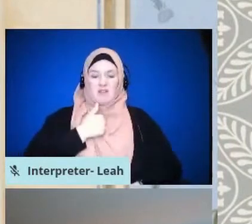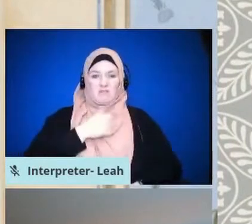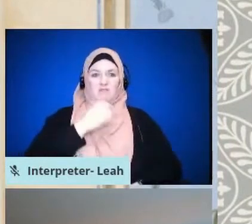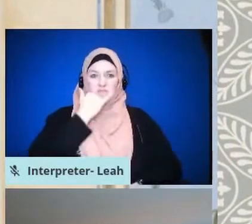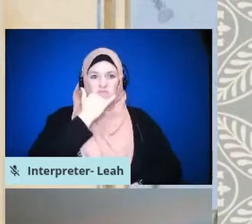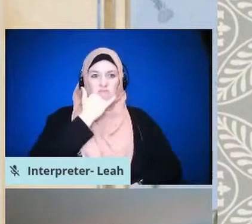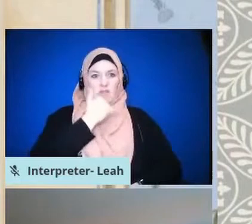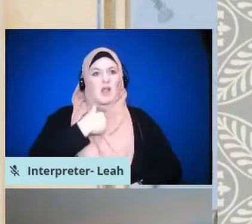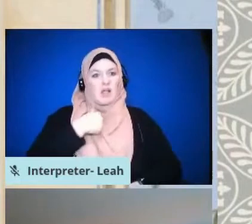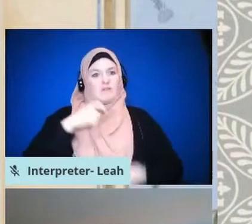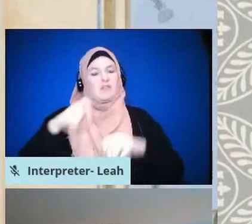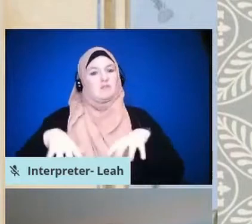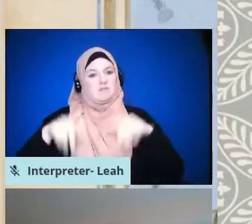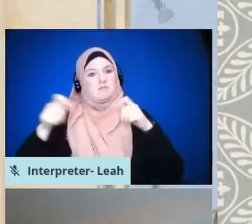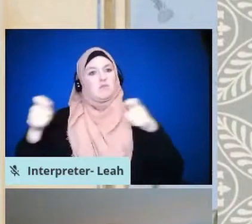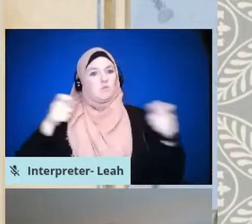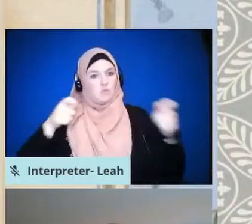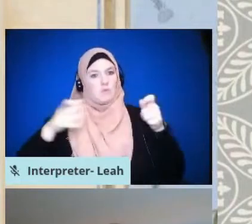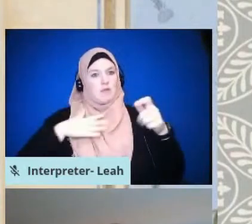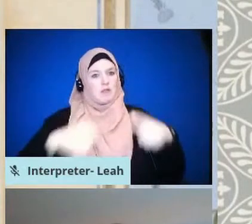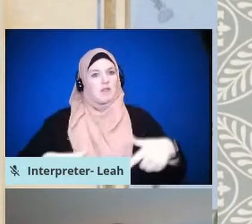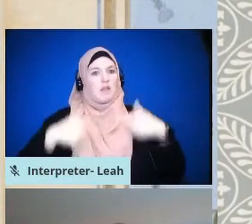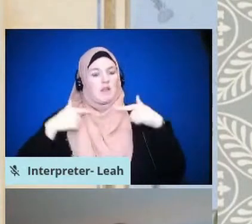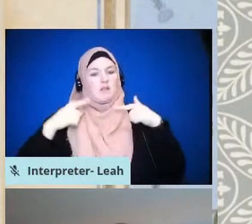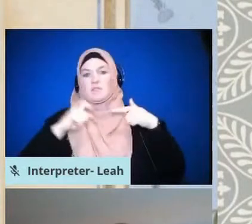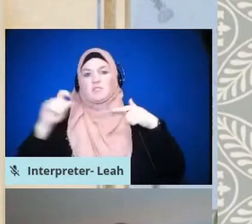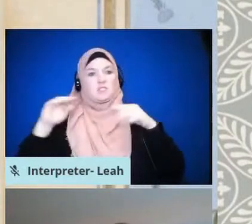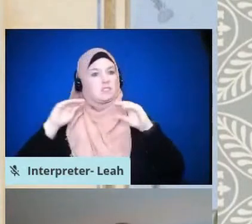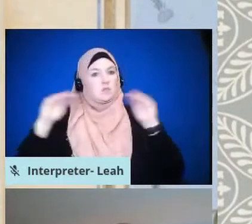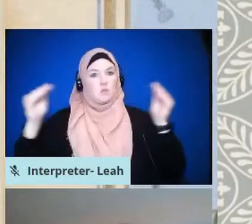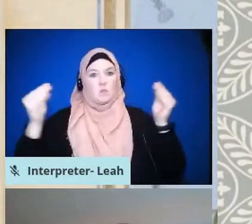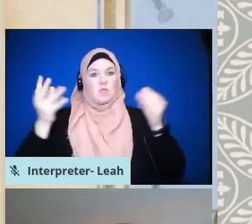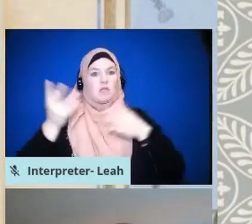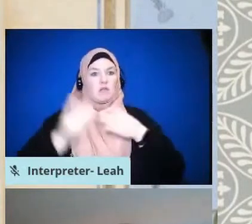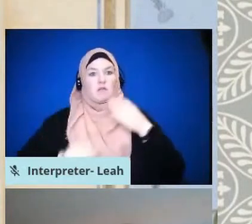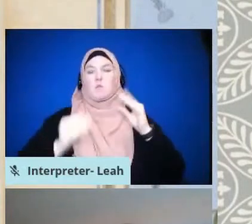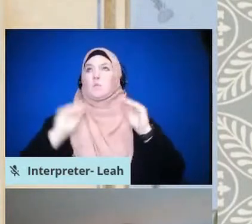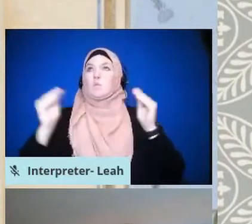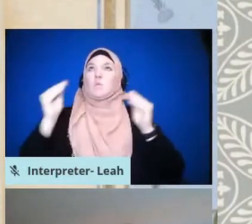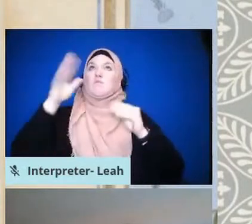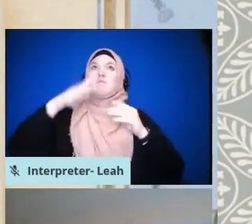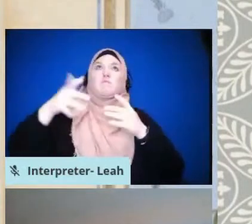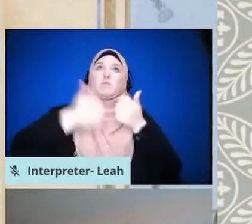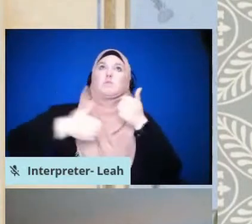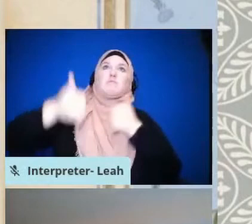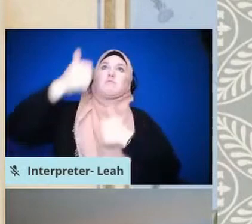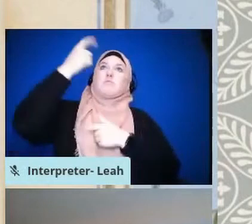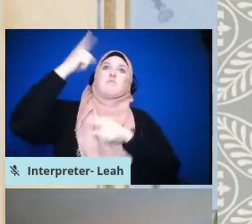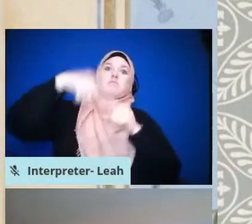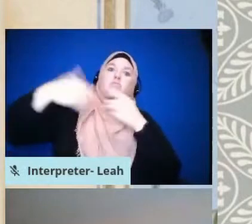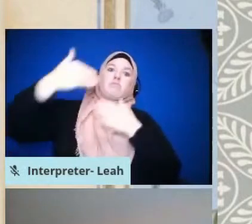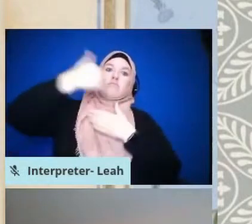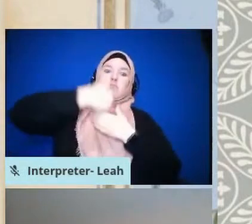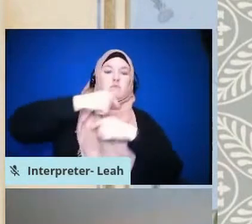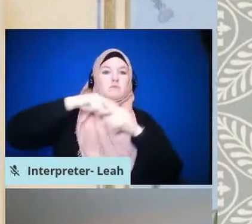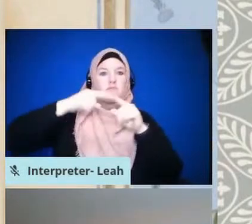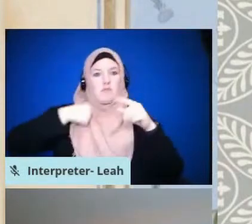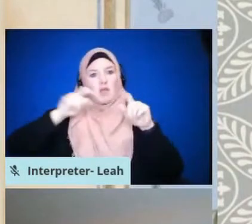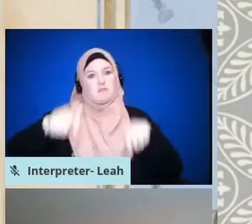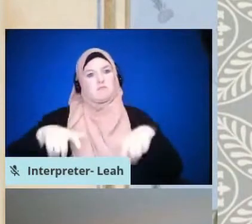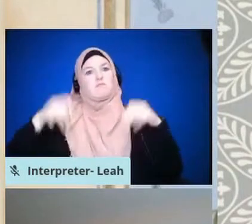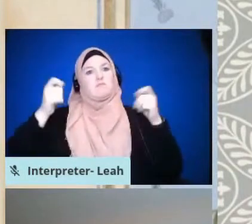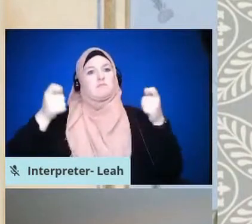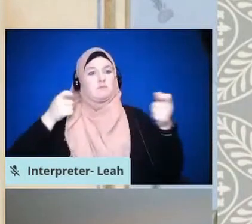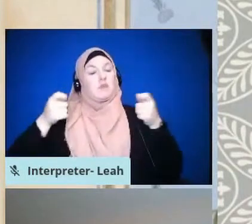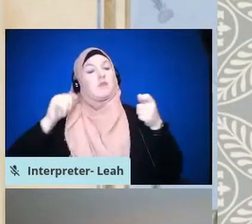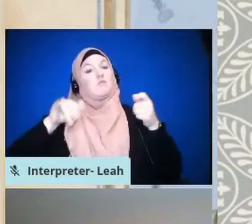of his or her life, since there is not an invisible superpower who can intervene. The